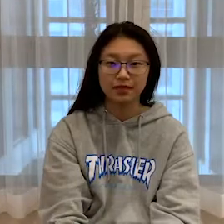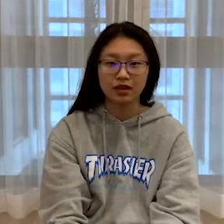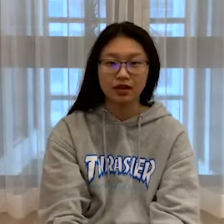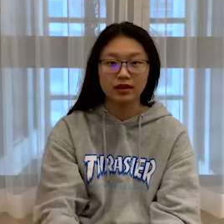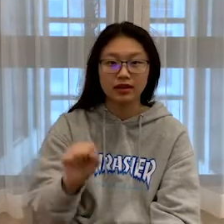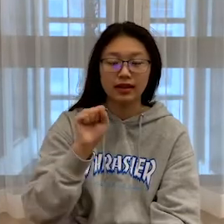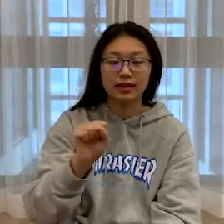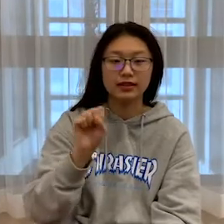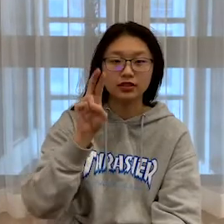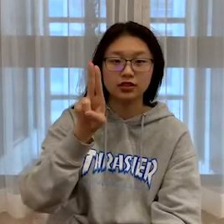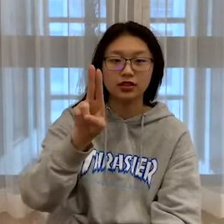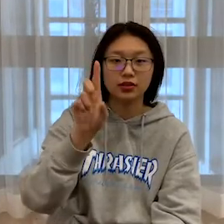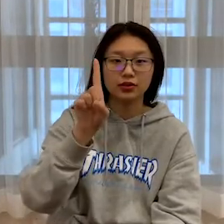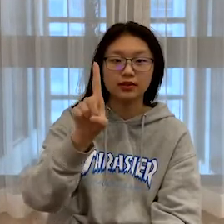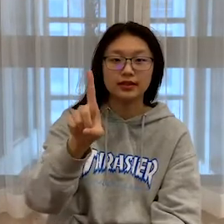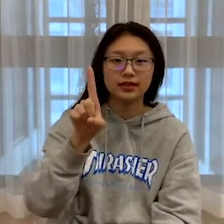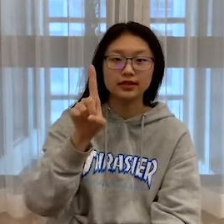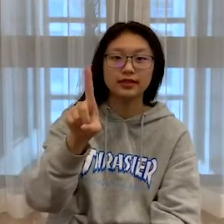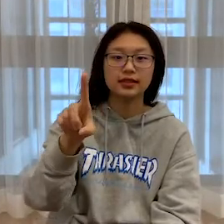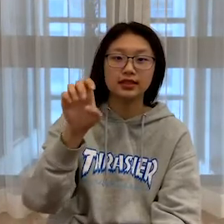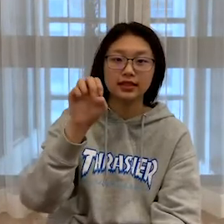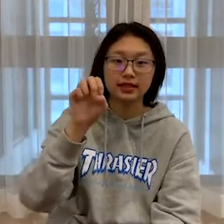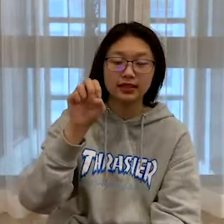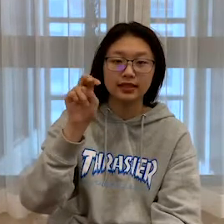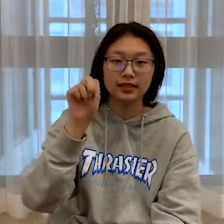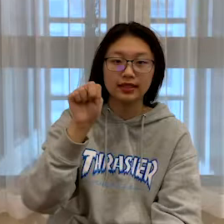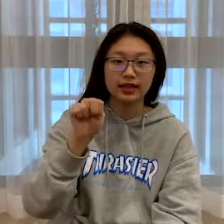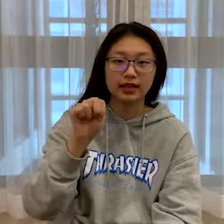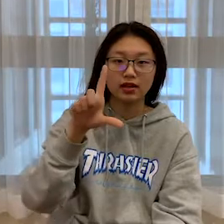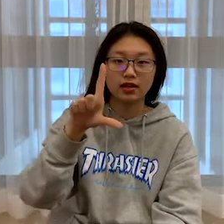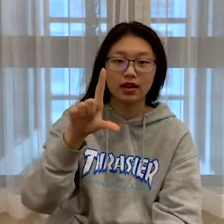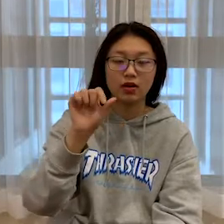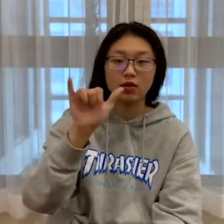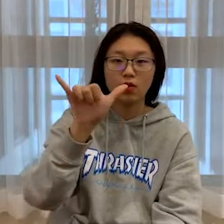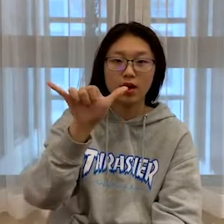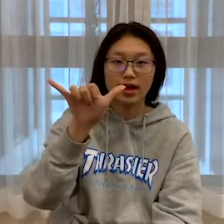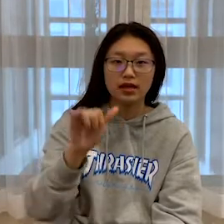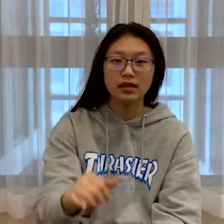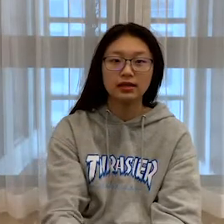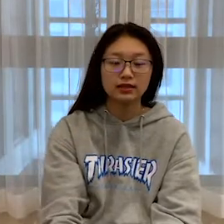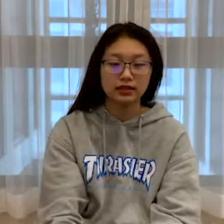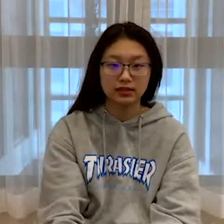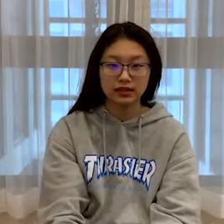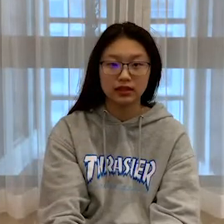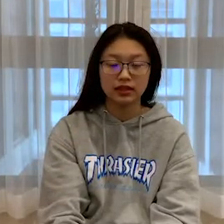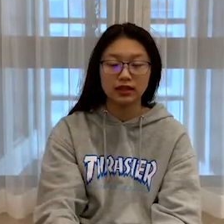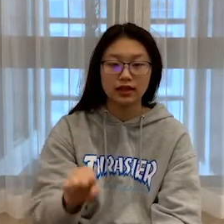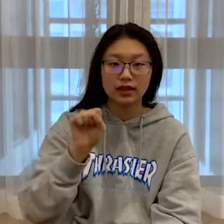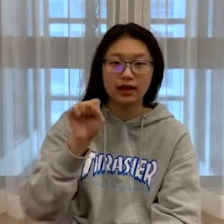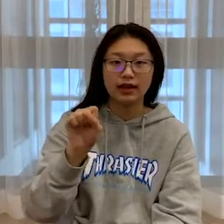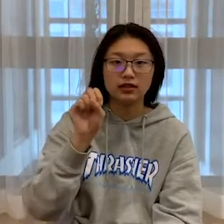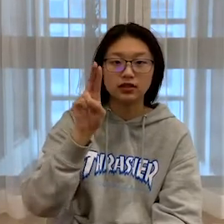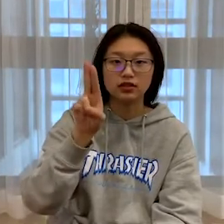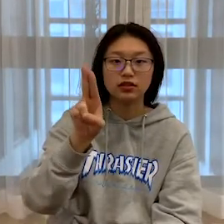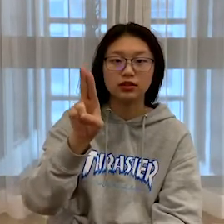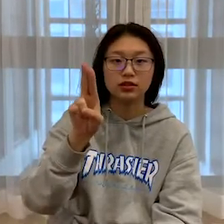it's normally used as Hu Ran, which is suddenly. Or sometimes we use it to describe